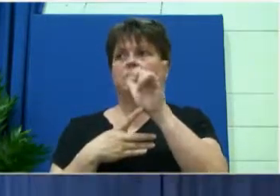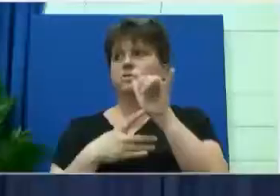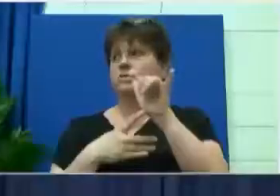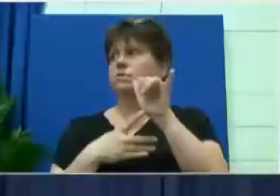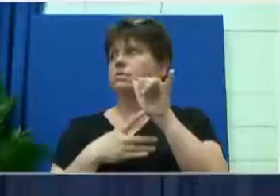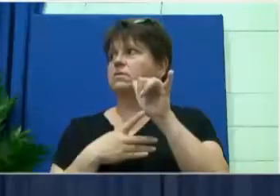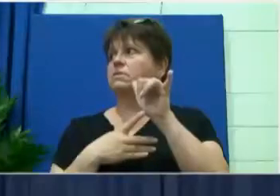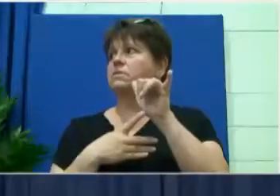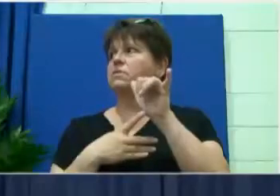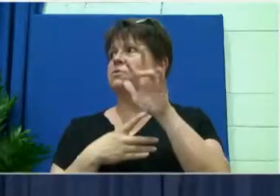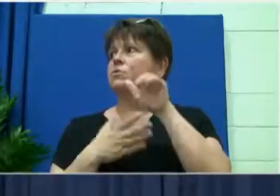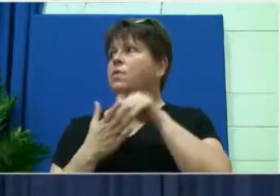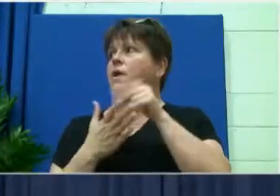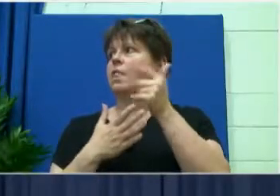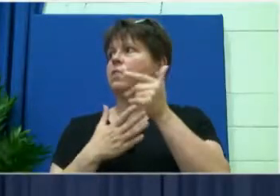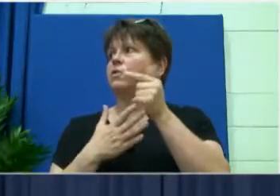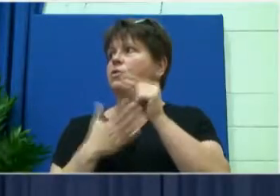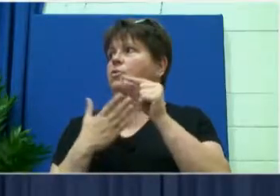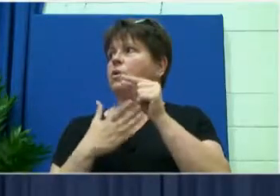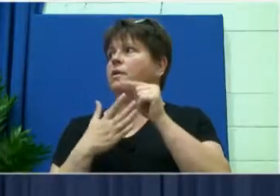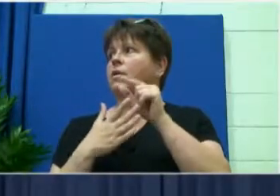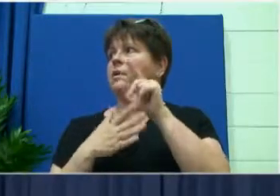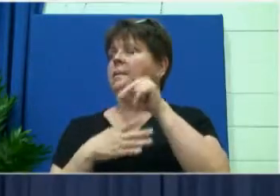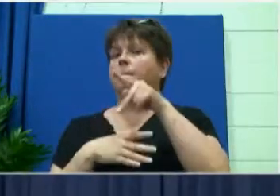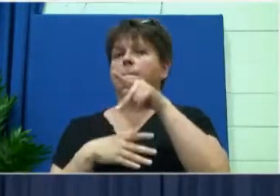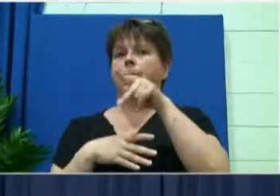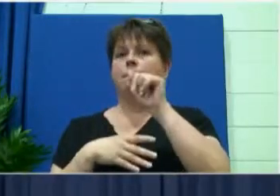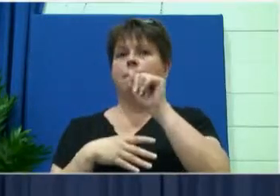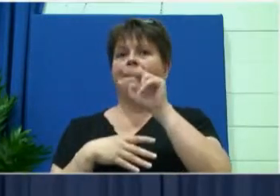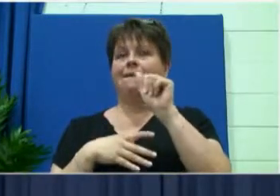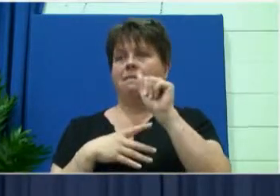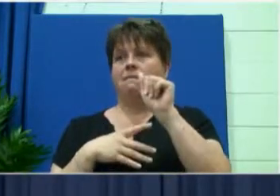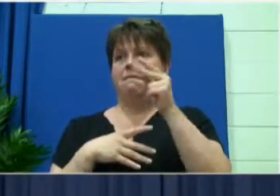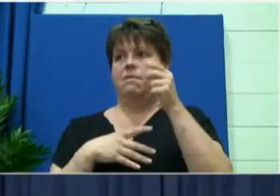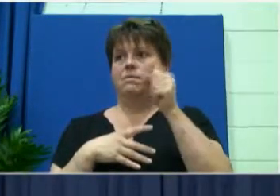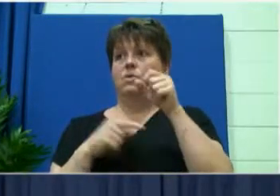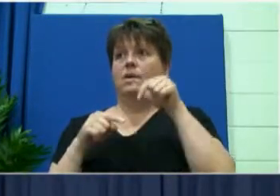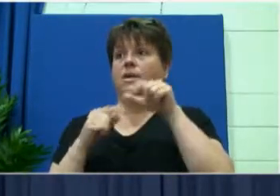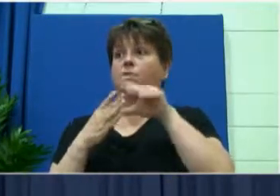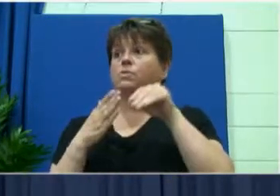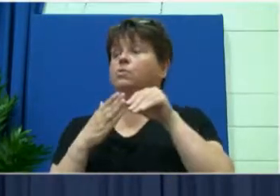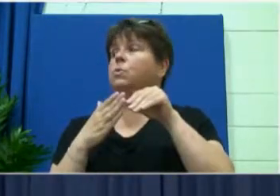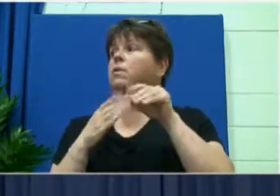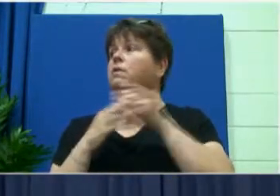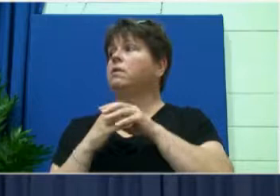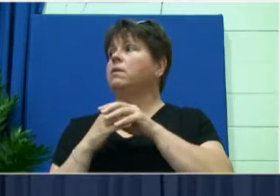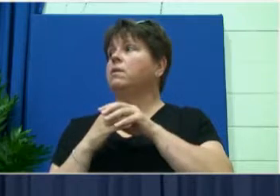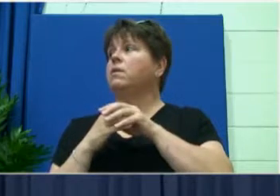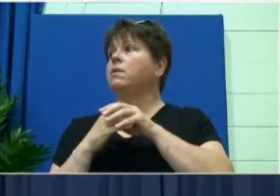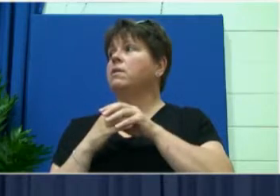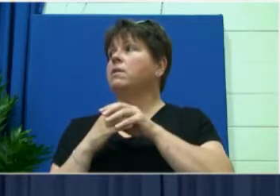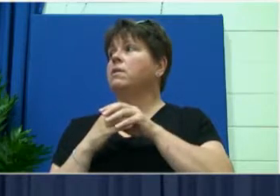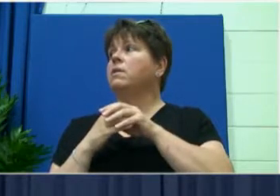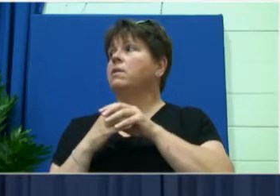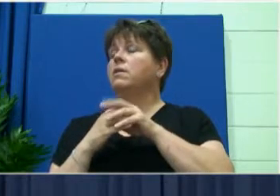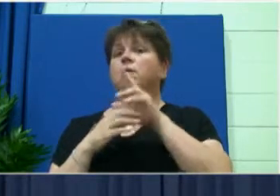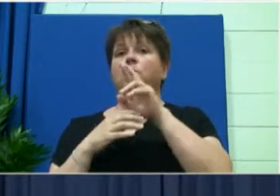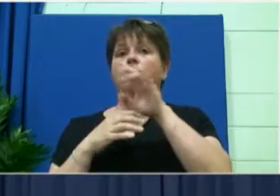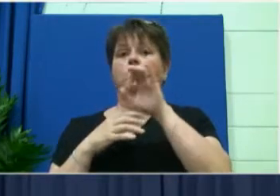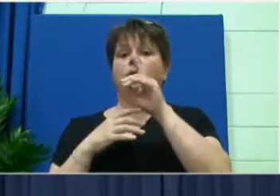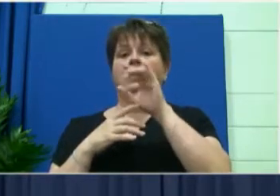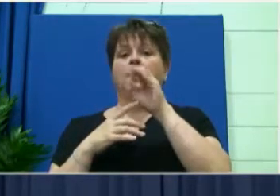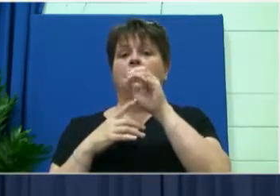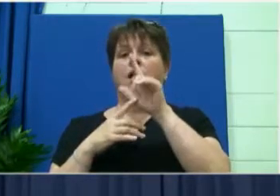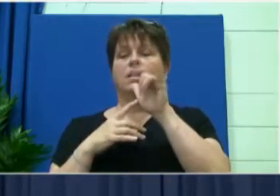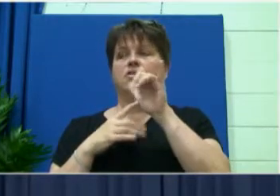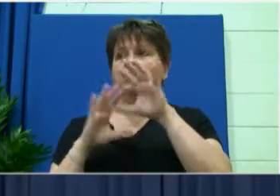is a 2013 graduate of Pana High School. While a student at KC, she was a member of the Radiology